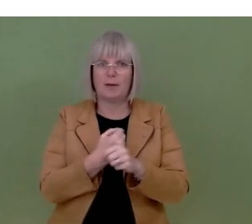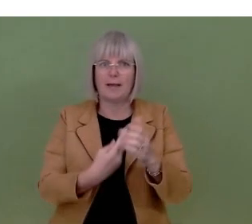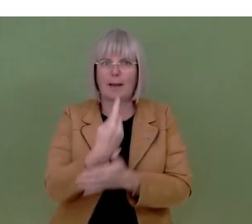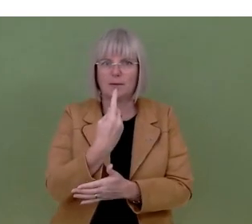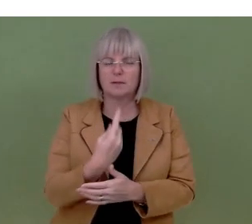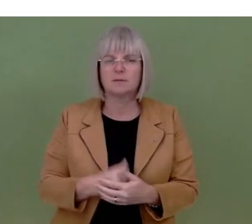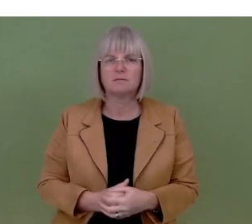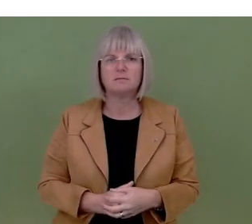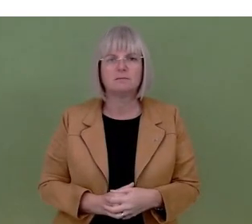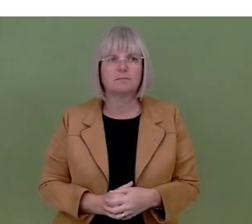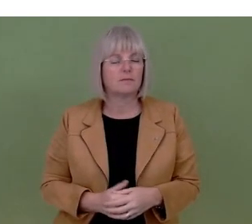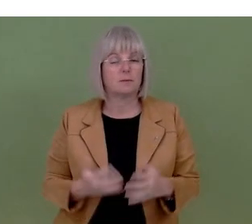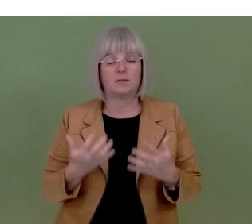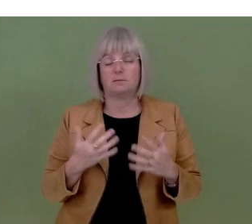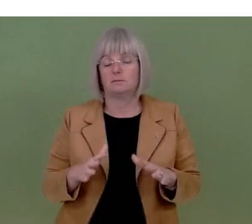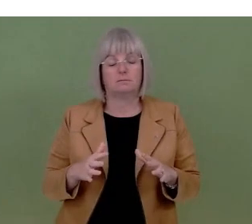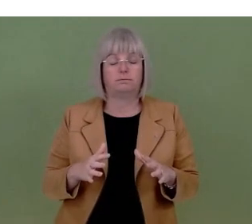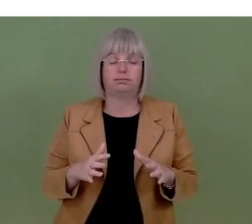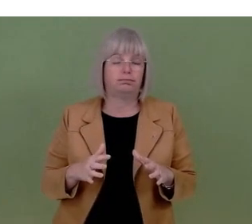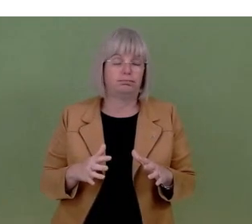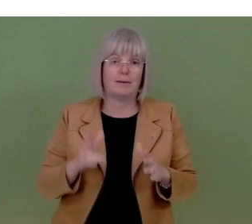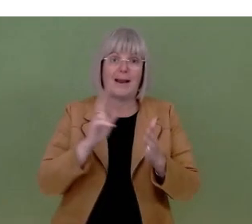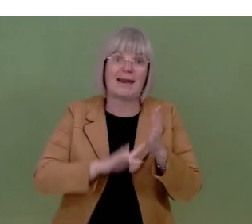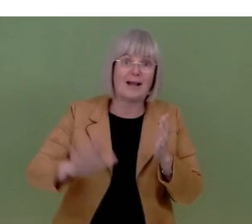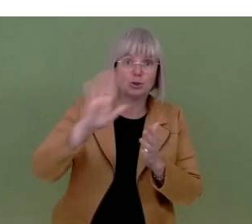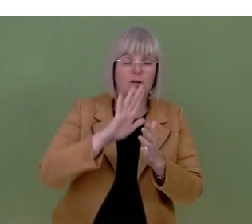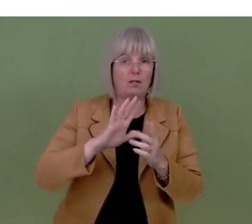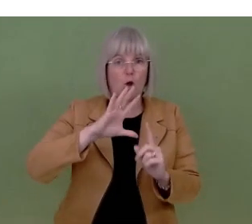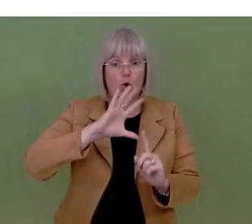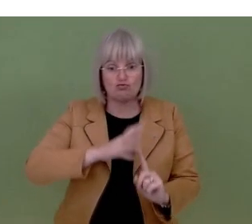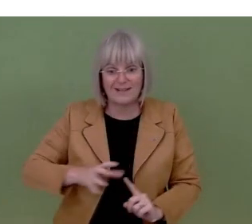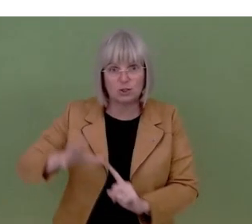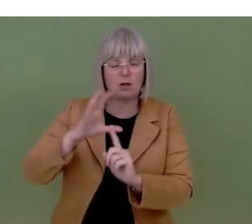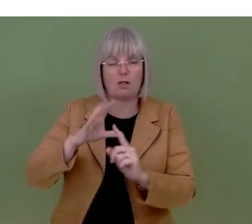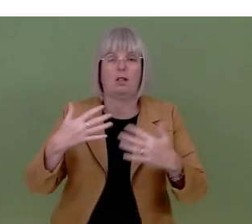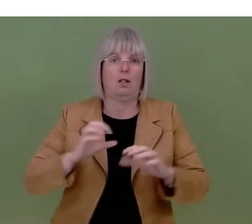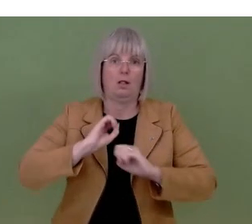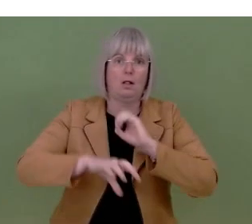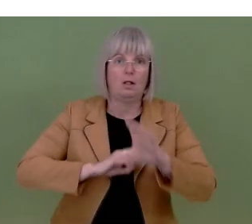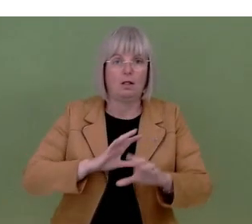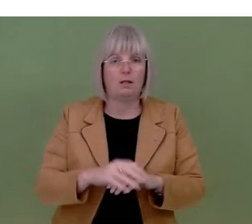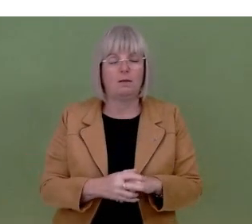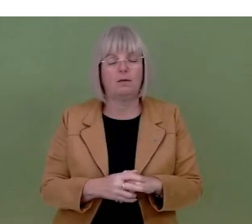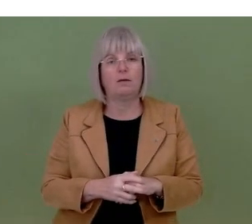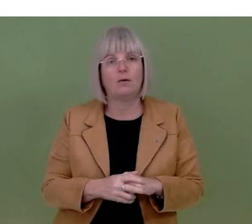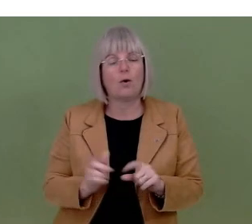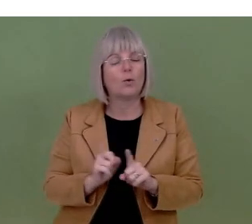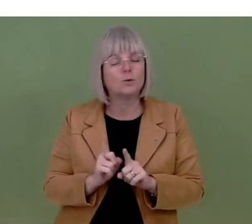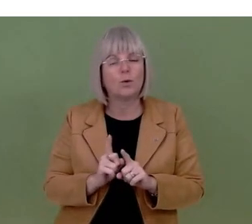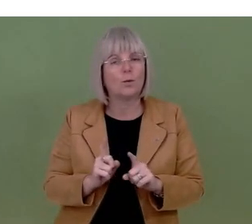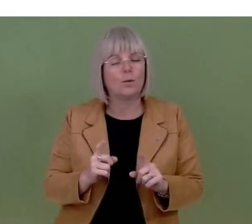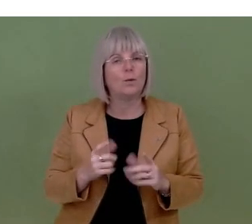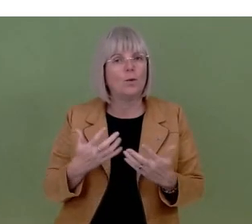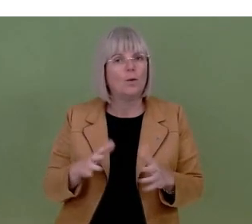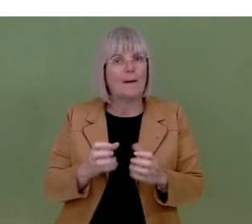events. I think also what's been striking is many teams have taken up the sort of